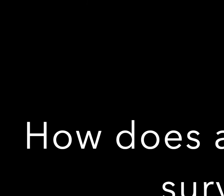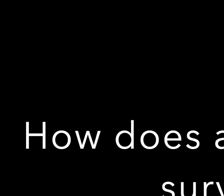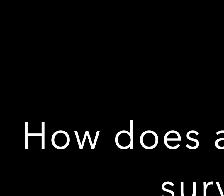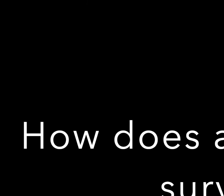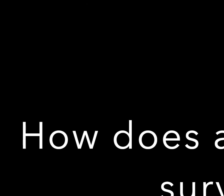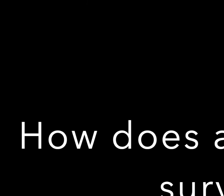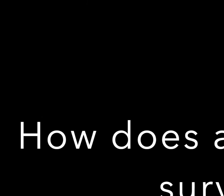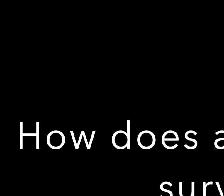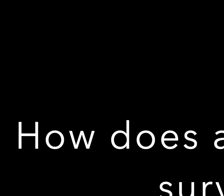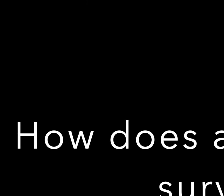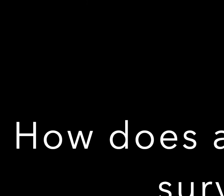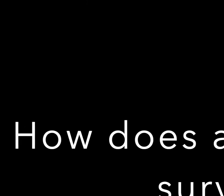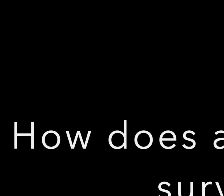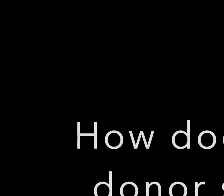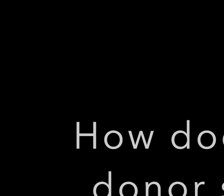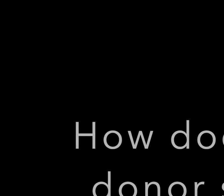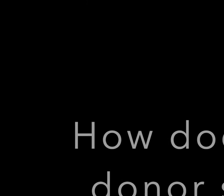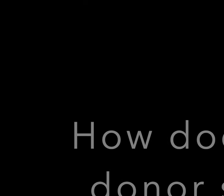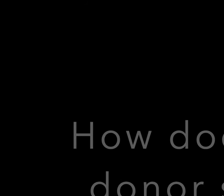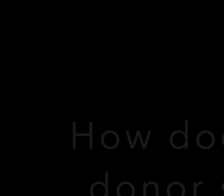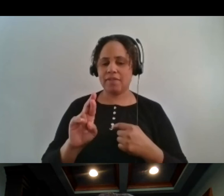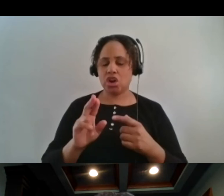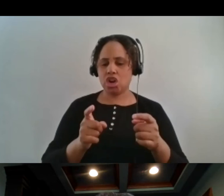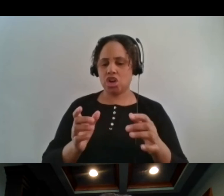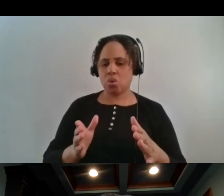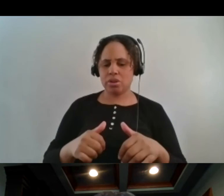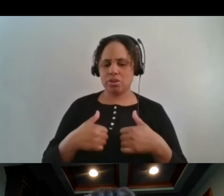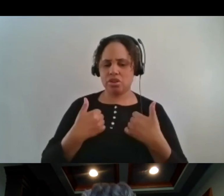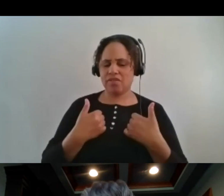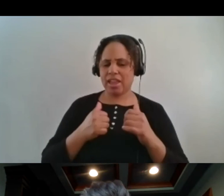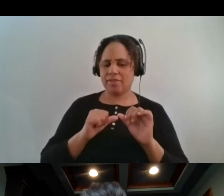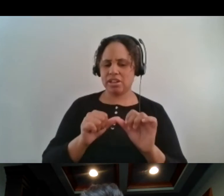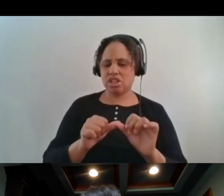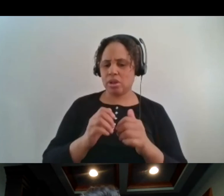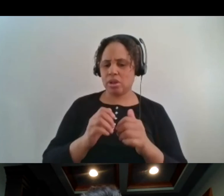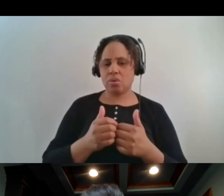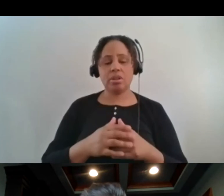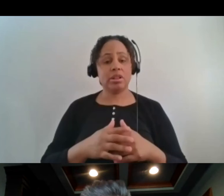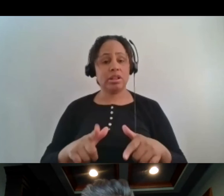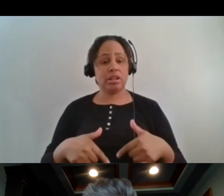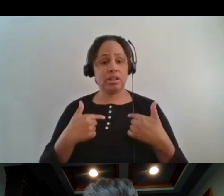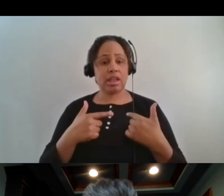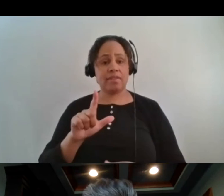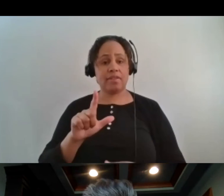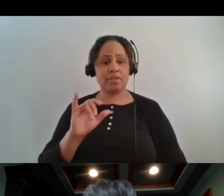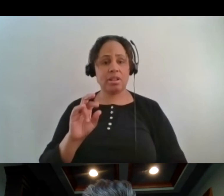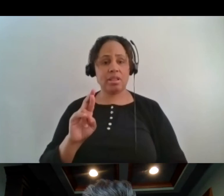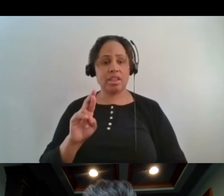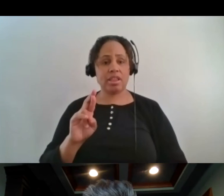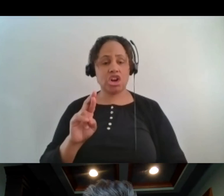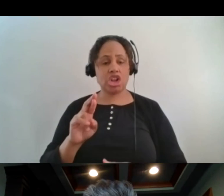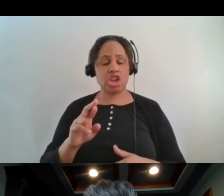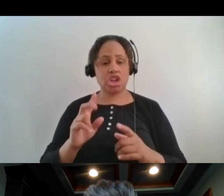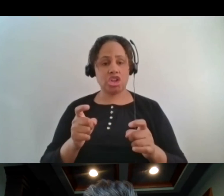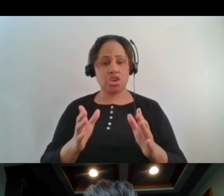how does one liver donor survive? So live liver donors, the unique thing about liver transplant